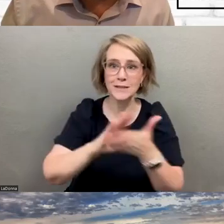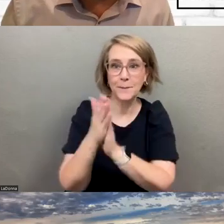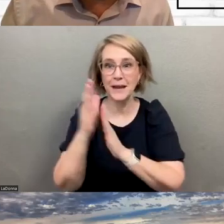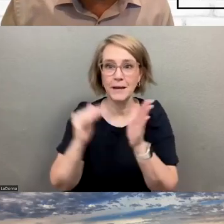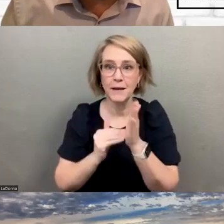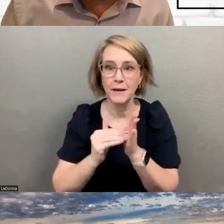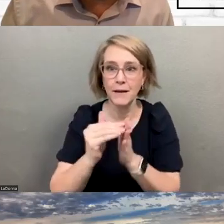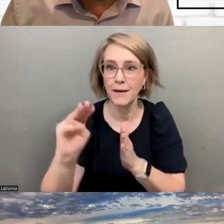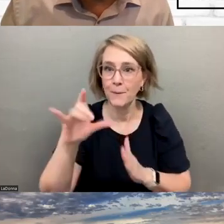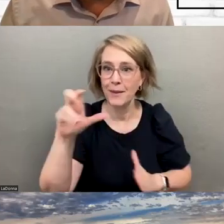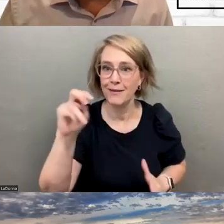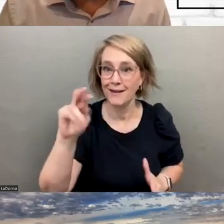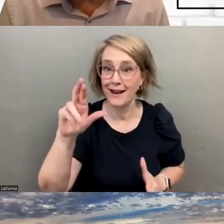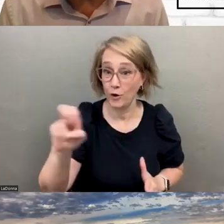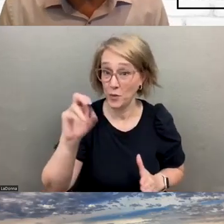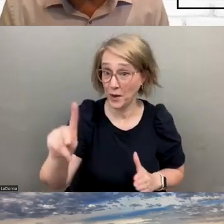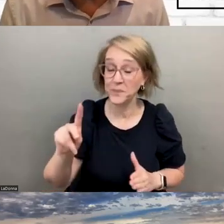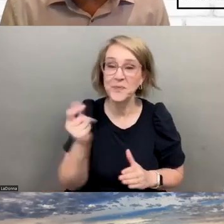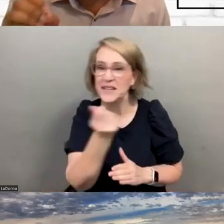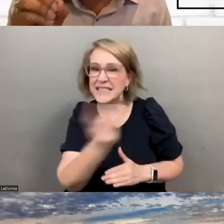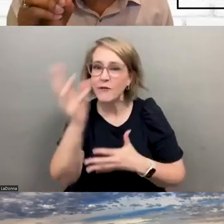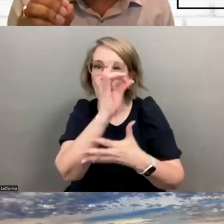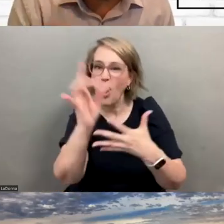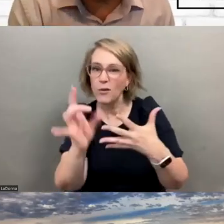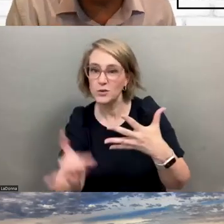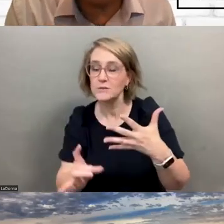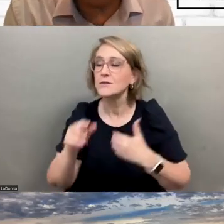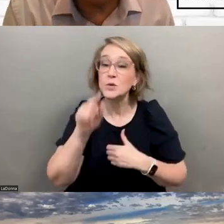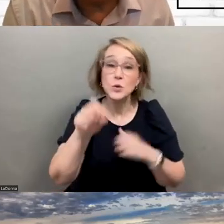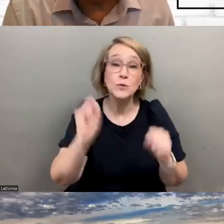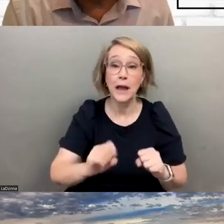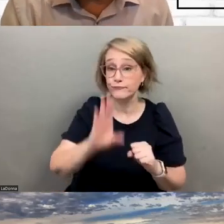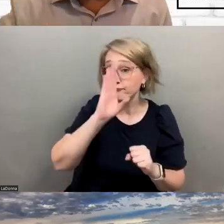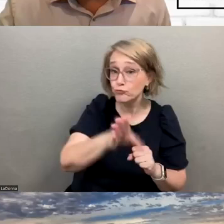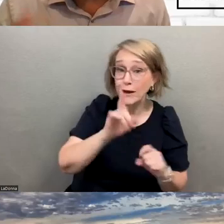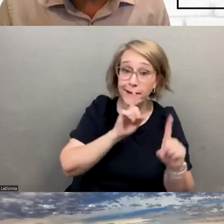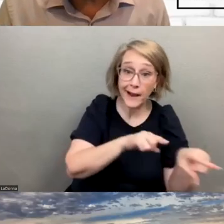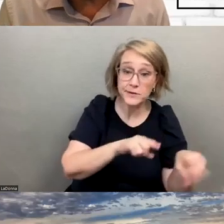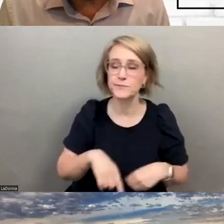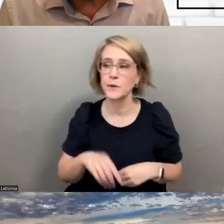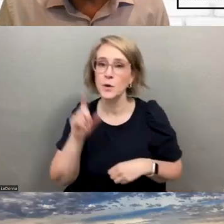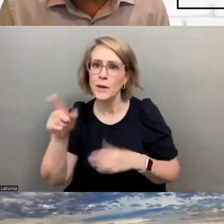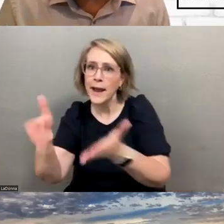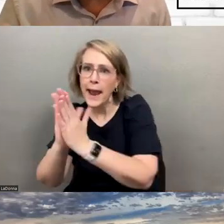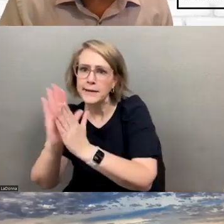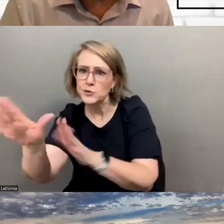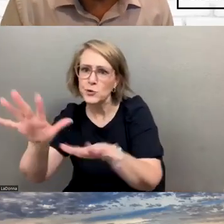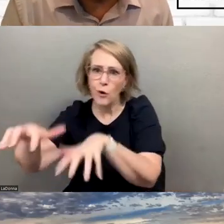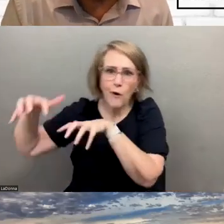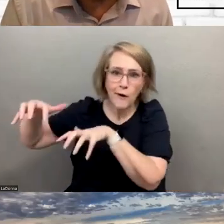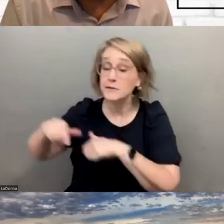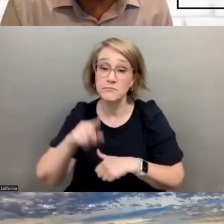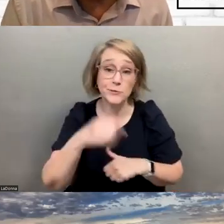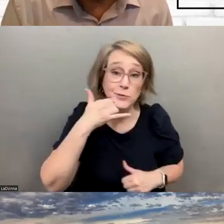far as going into this question. I'll be reading the question and you can either directly answer it, you can poll the audience, you can even call a friend